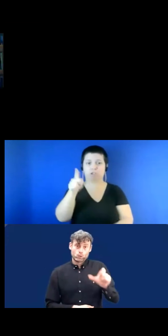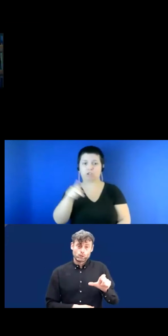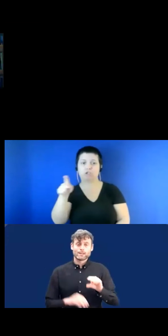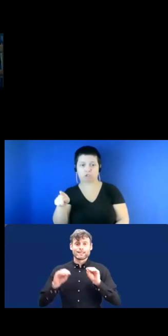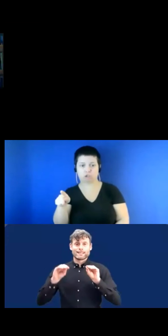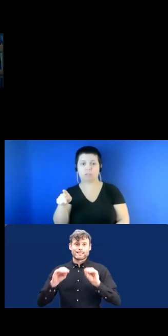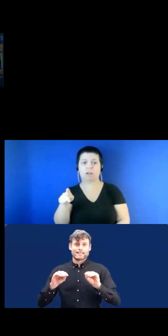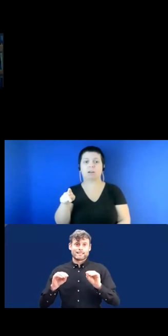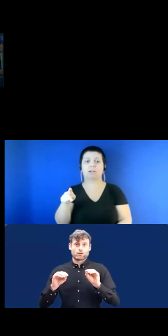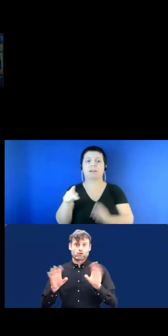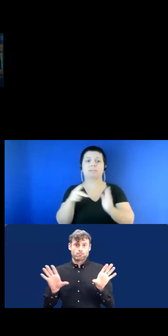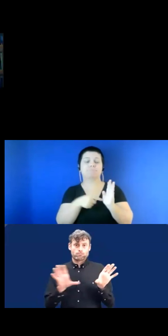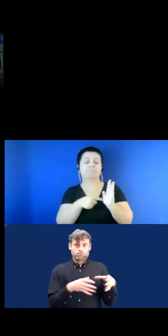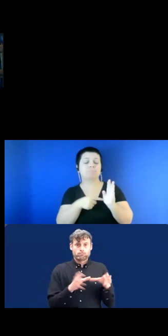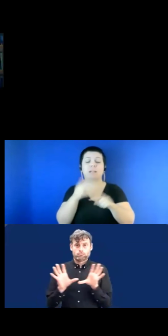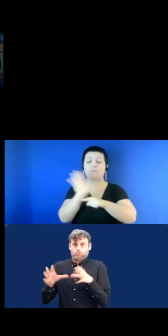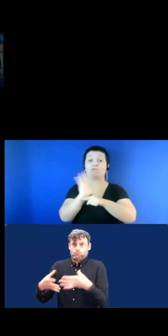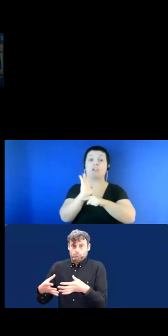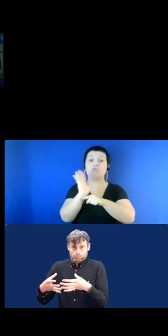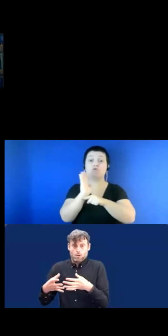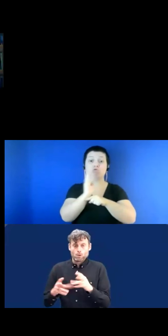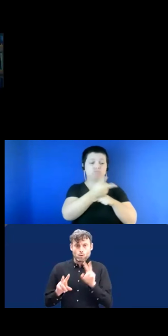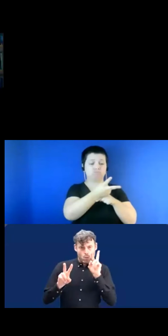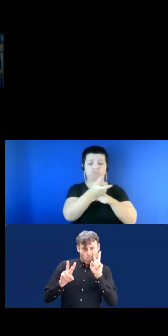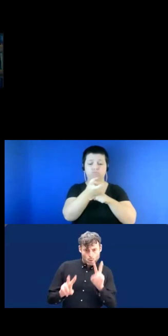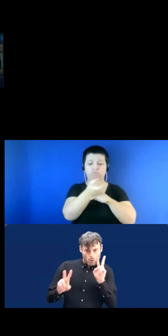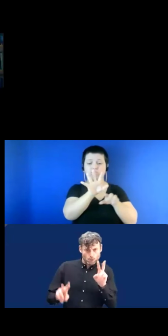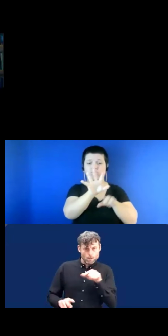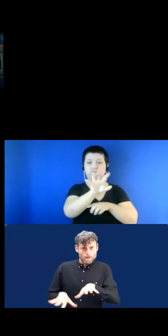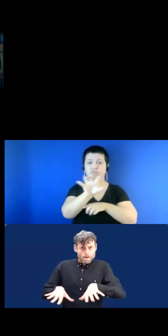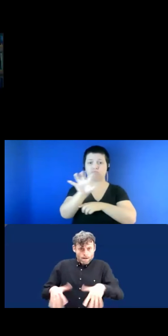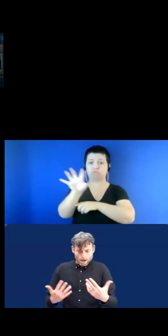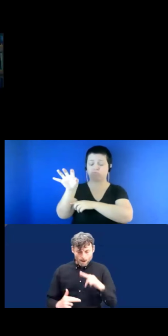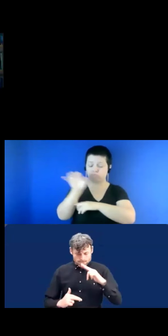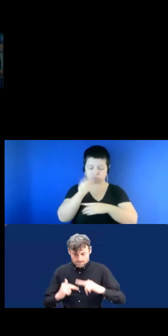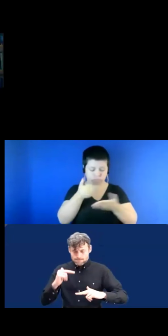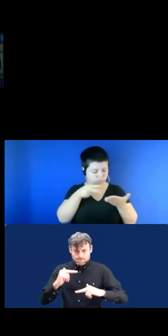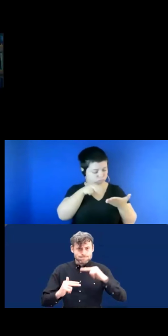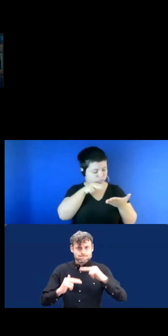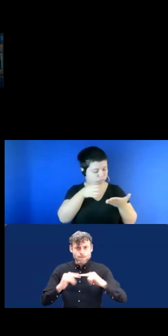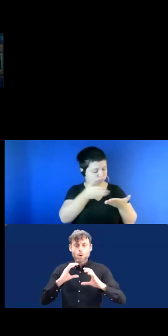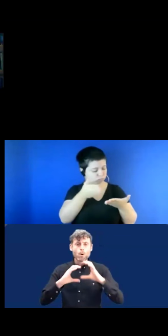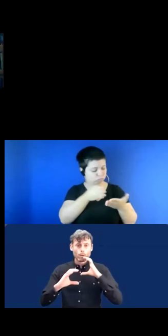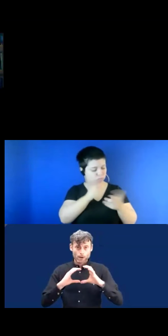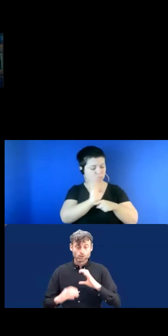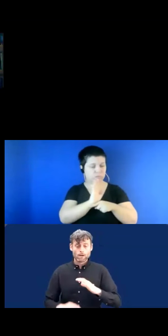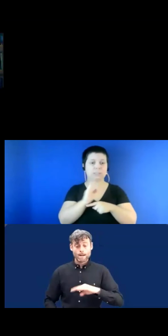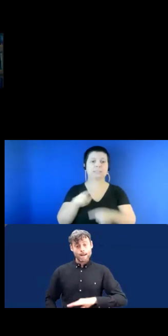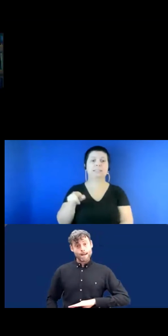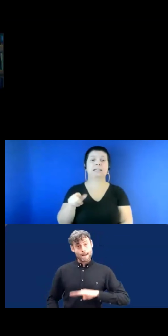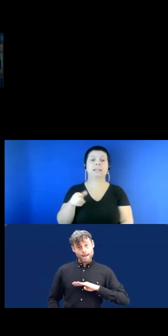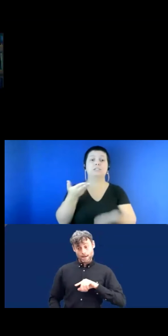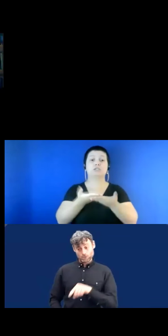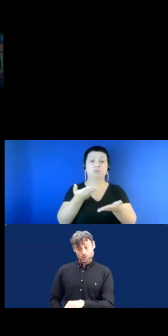observations. The students' ages range from 4 to 18